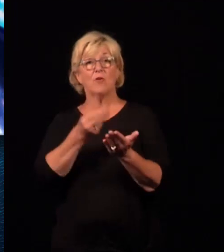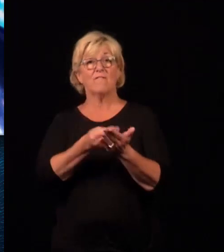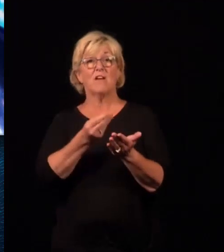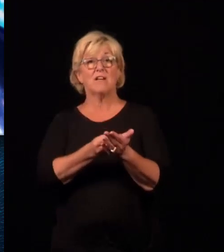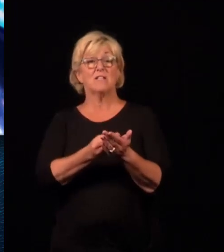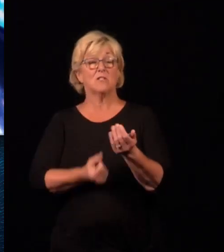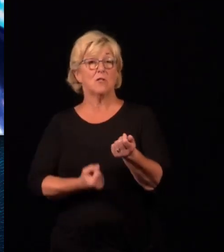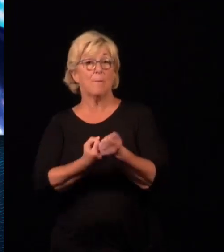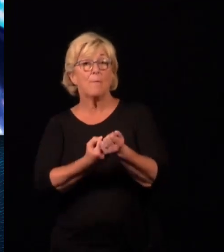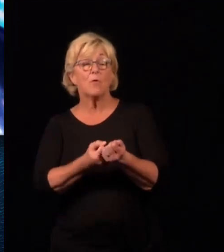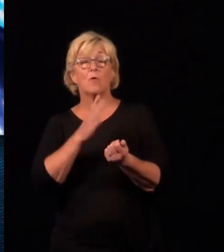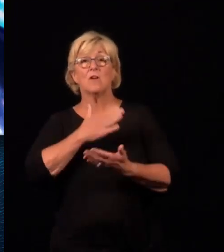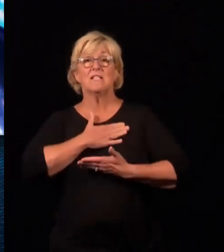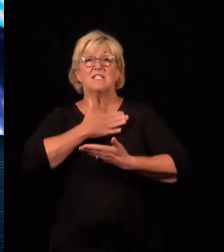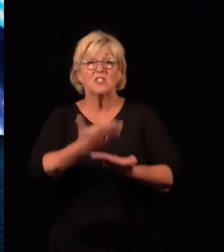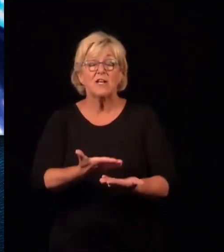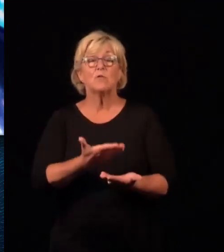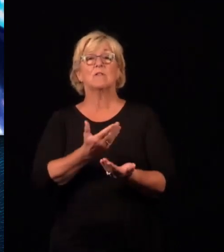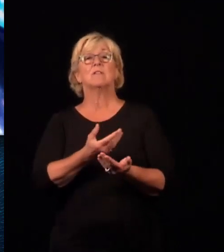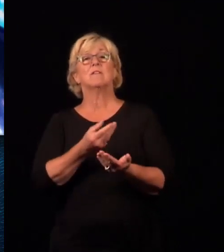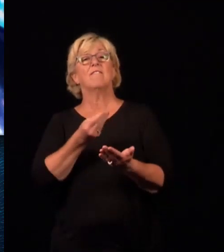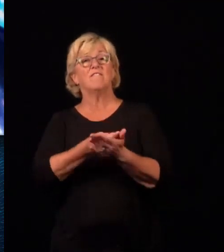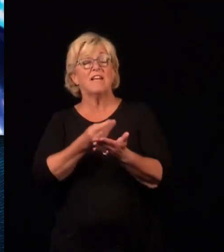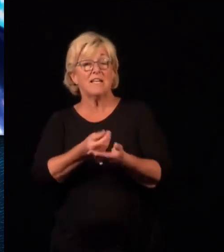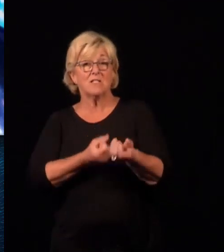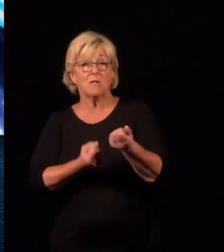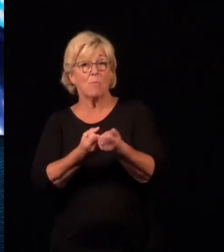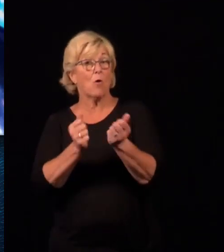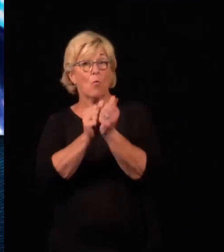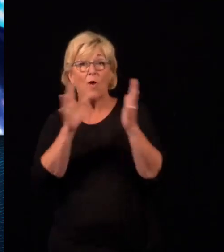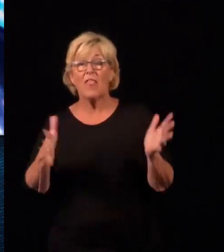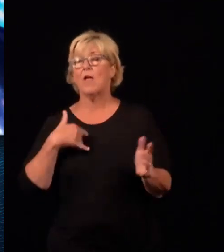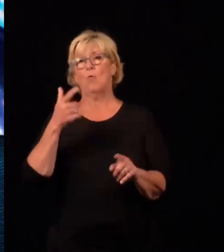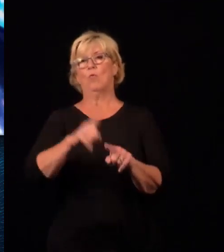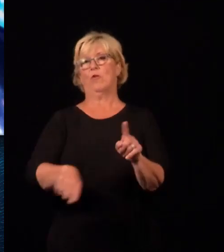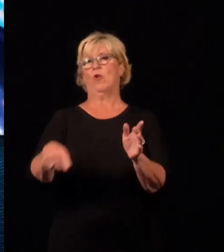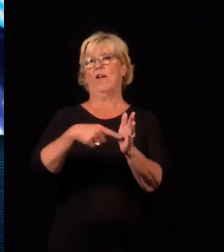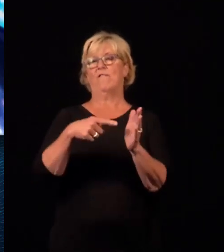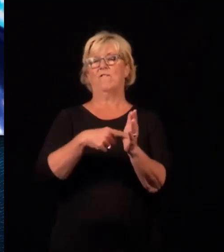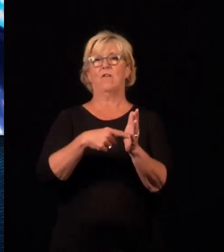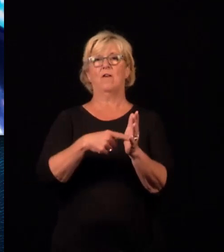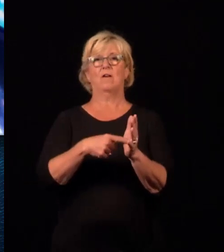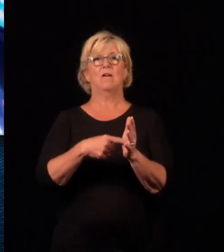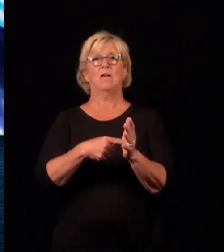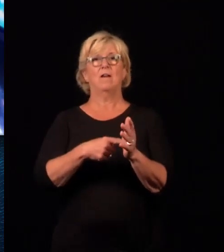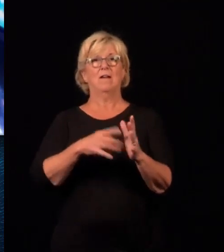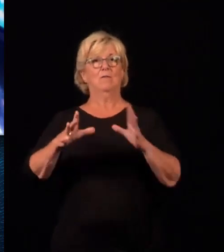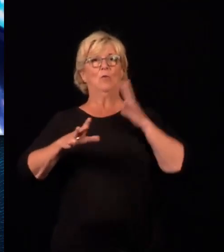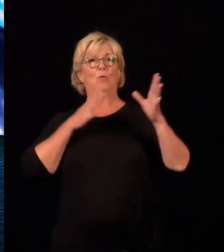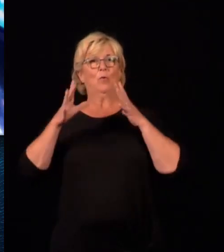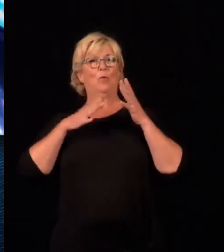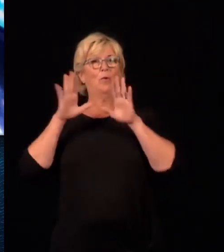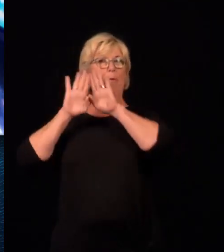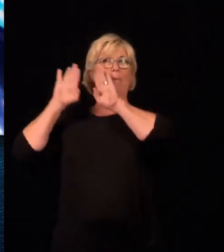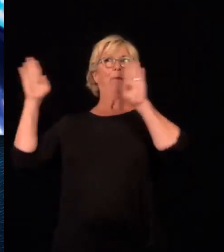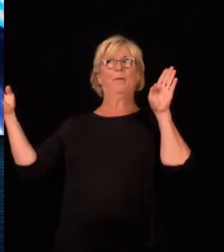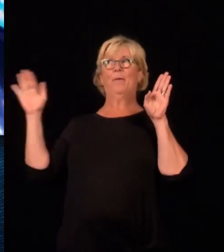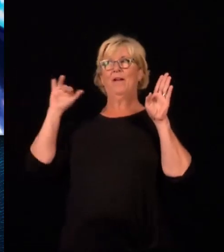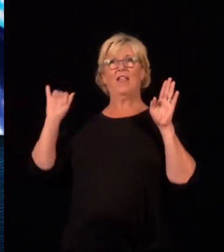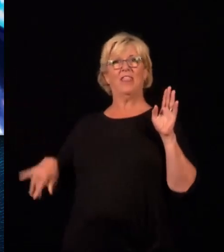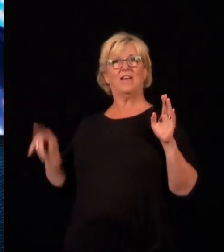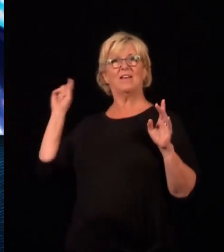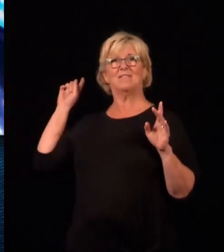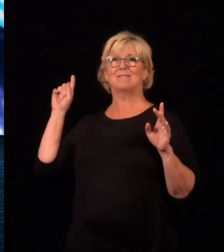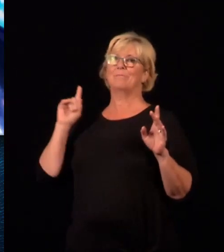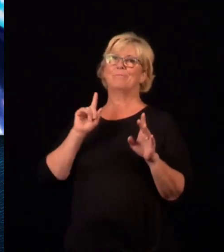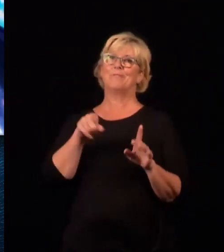support, your generous financial support. Without it, we couldn't afford elaborate backdrops like the one you're seeing now.